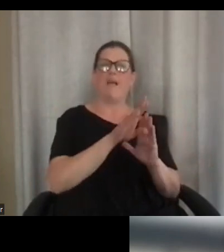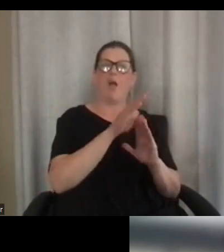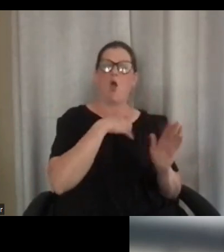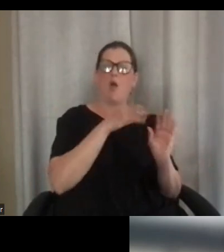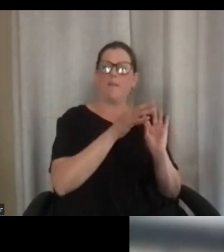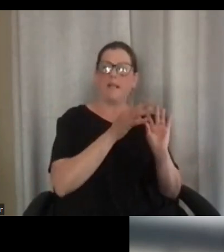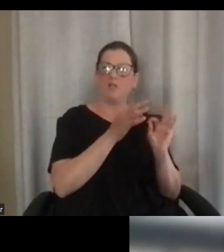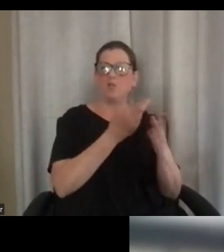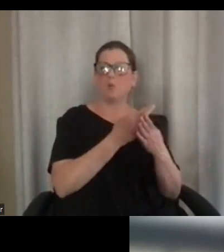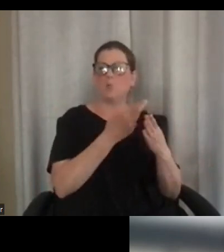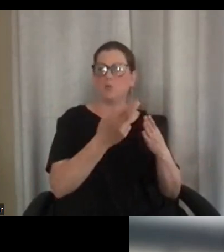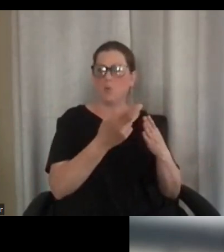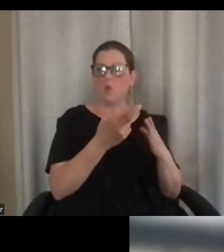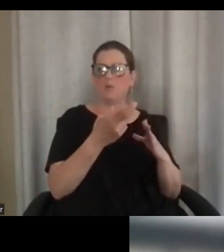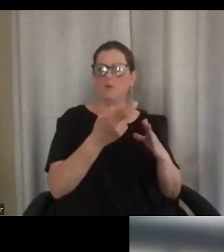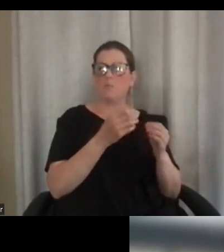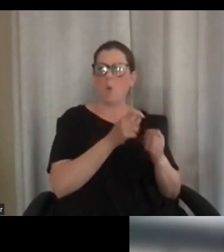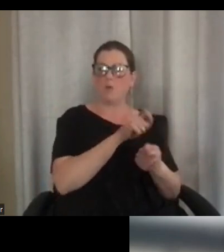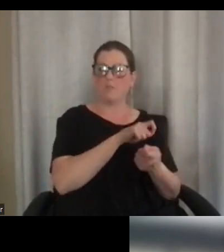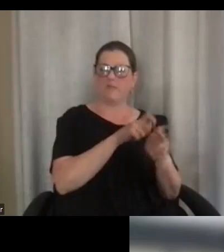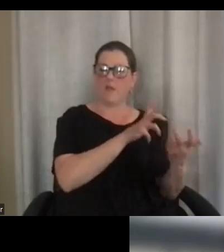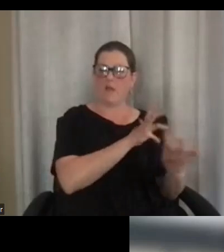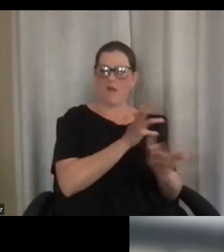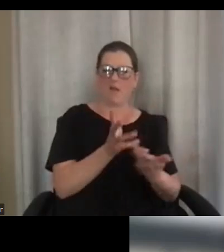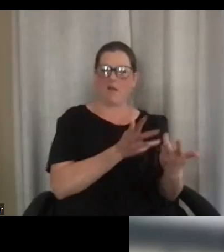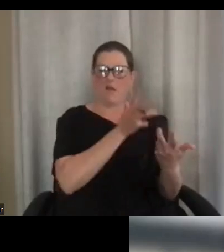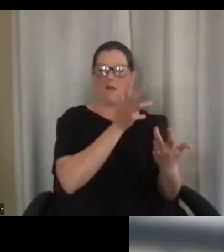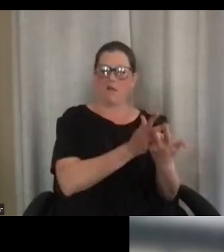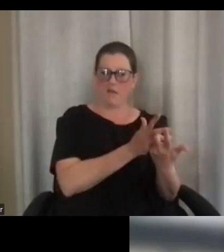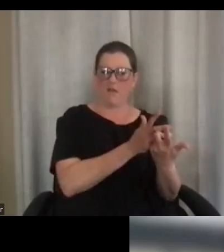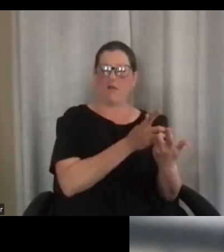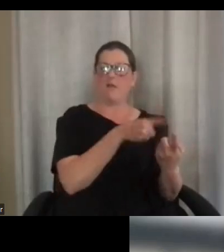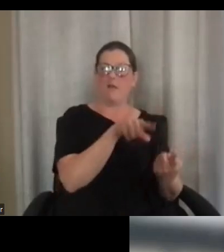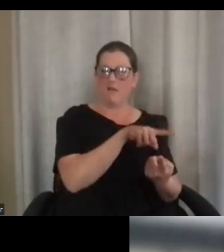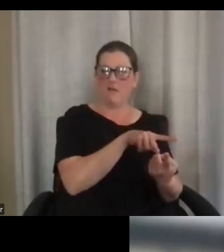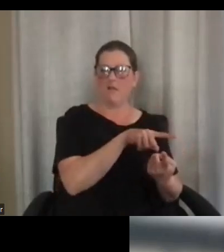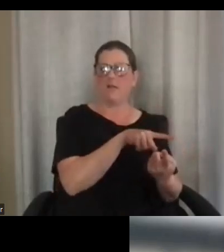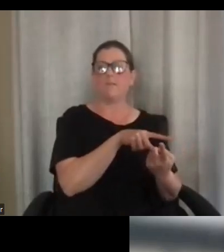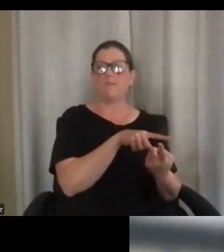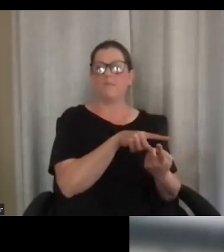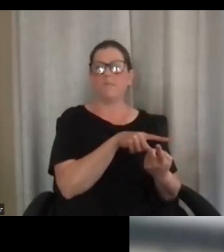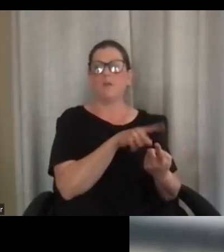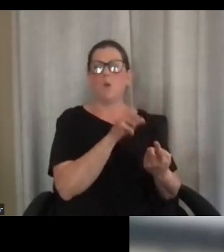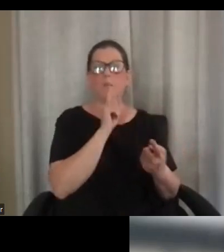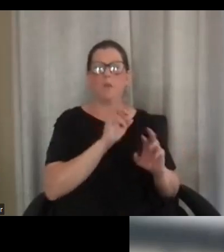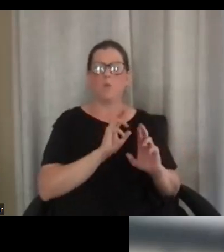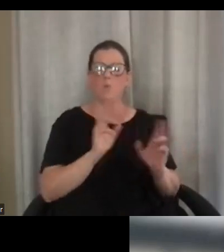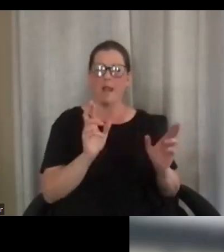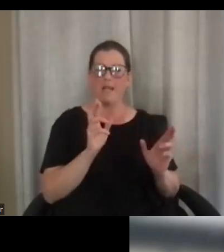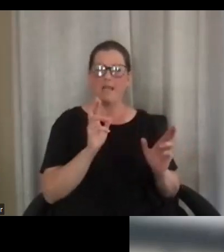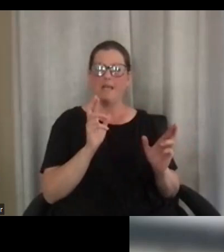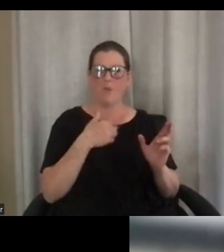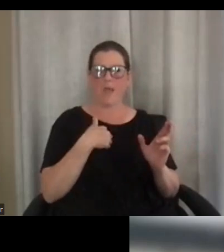resources that we would provide individuals who are going to the website with. So, and I think being ready to have all of